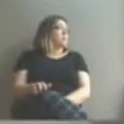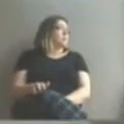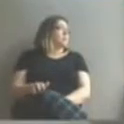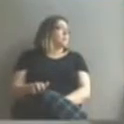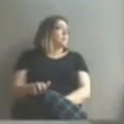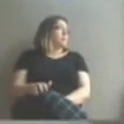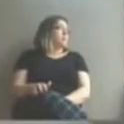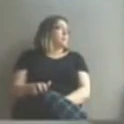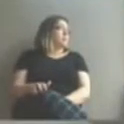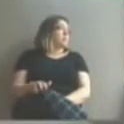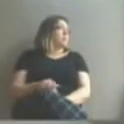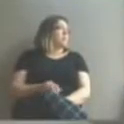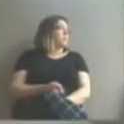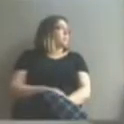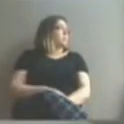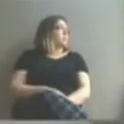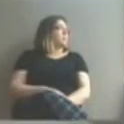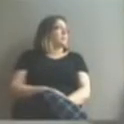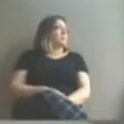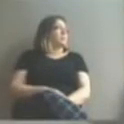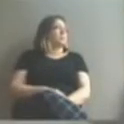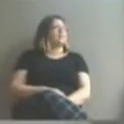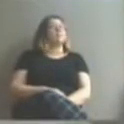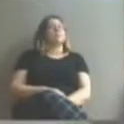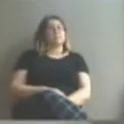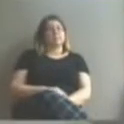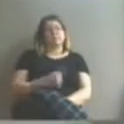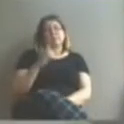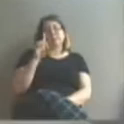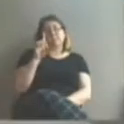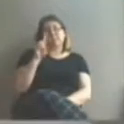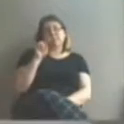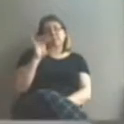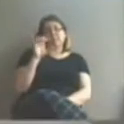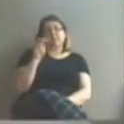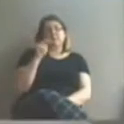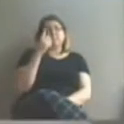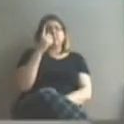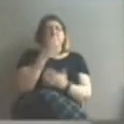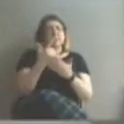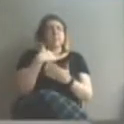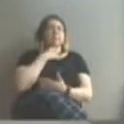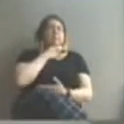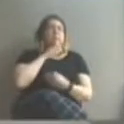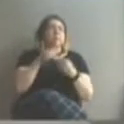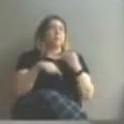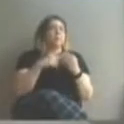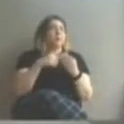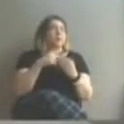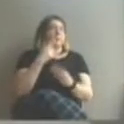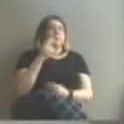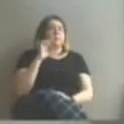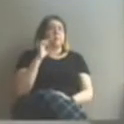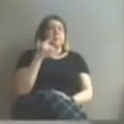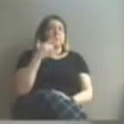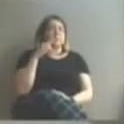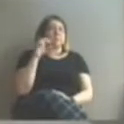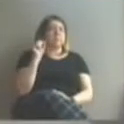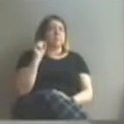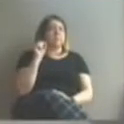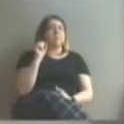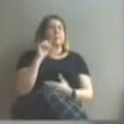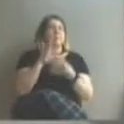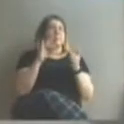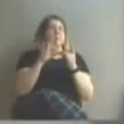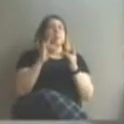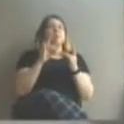want to? Okay. Member Duncan. One of the things I'm curious about, Dr. Hargens, is you mentioned that there are time-sensitive